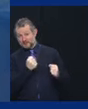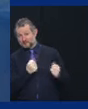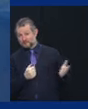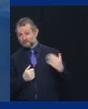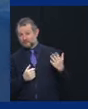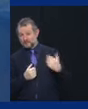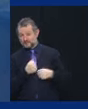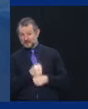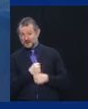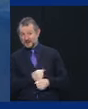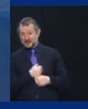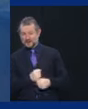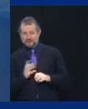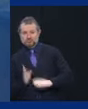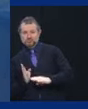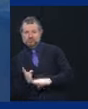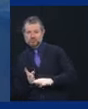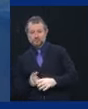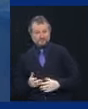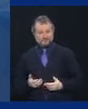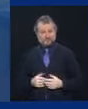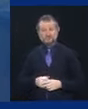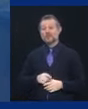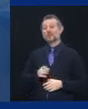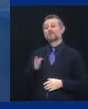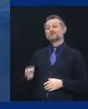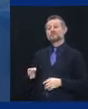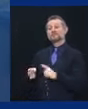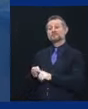and how quickly is the infection spreading?